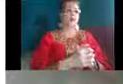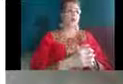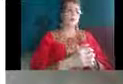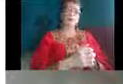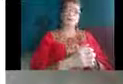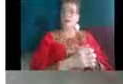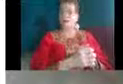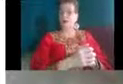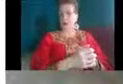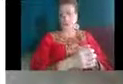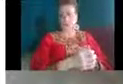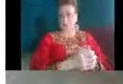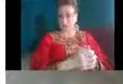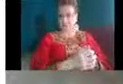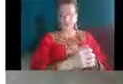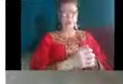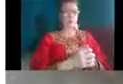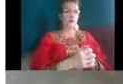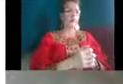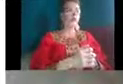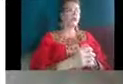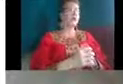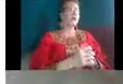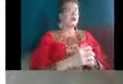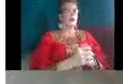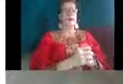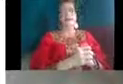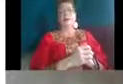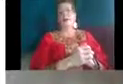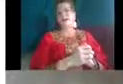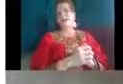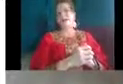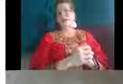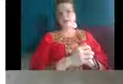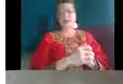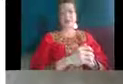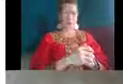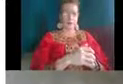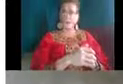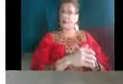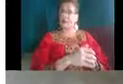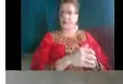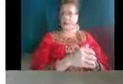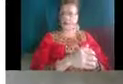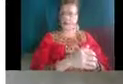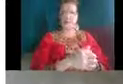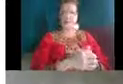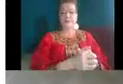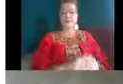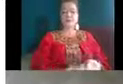to call so and so or i need you to call 9-1-1